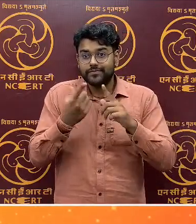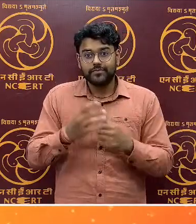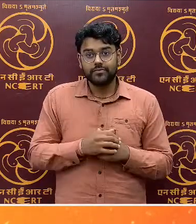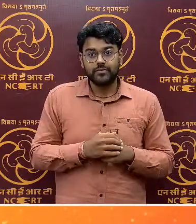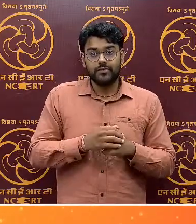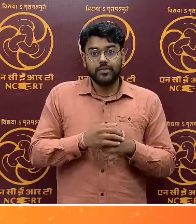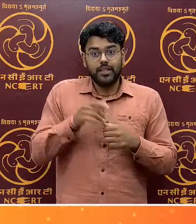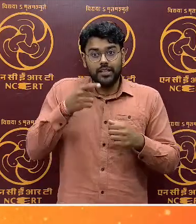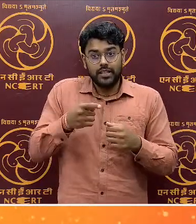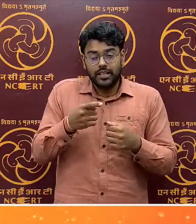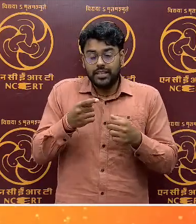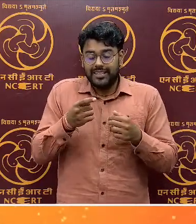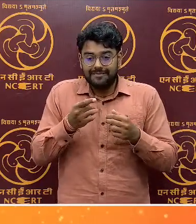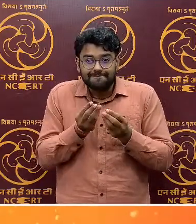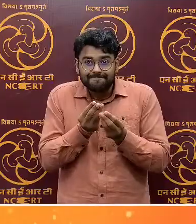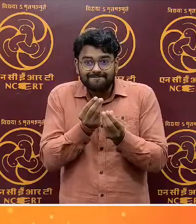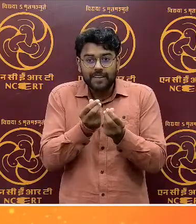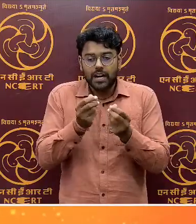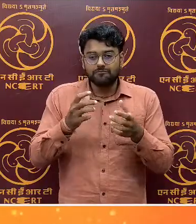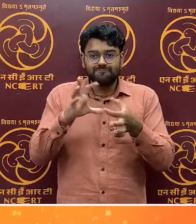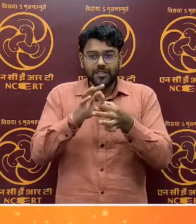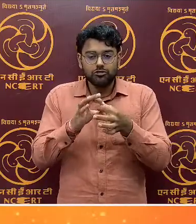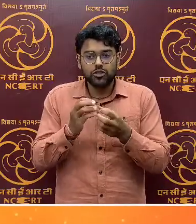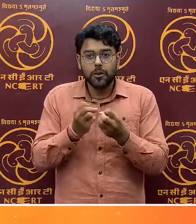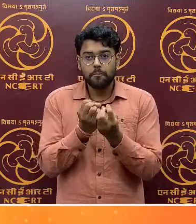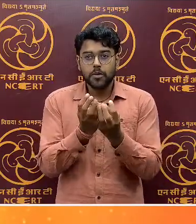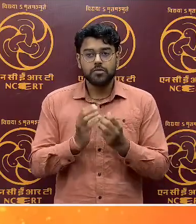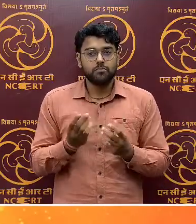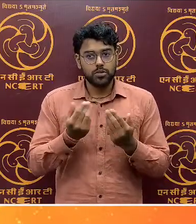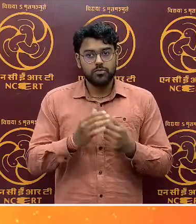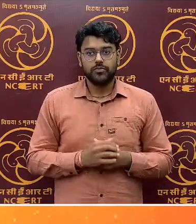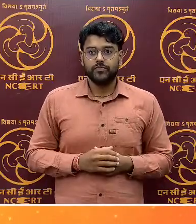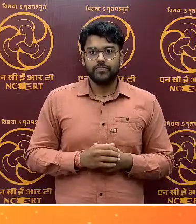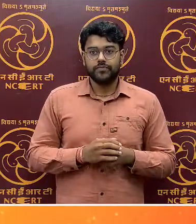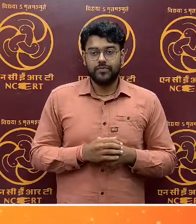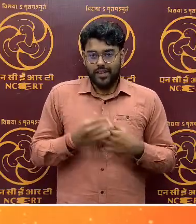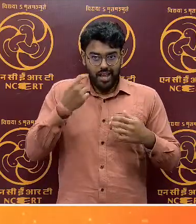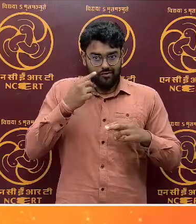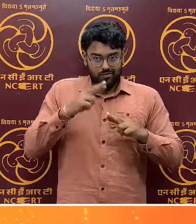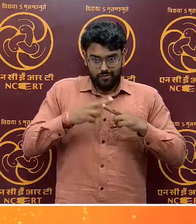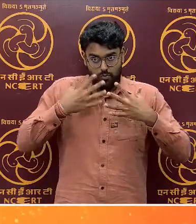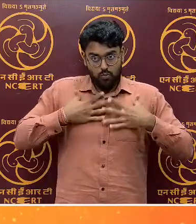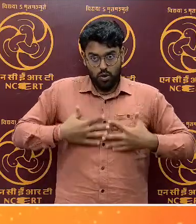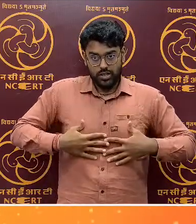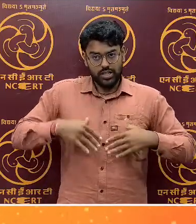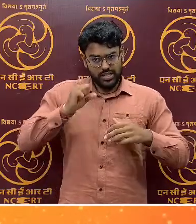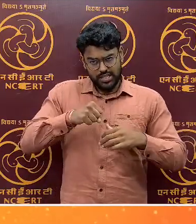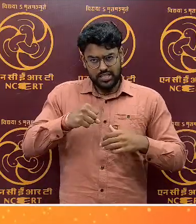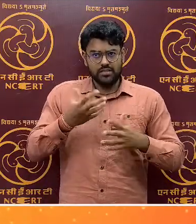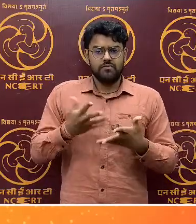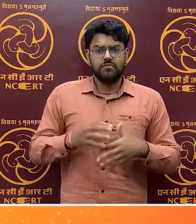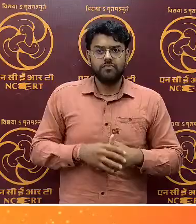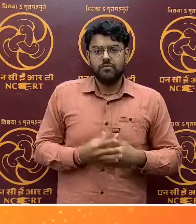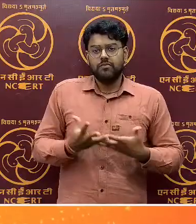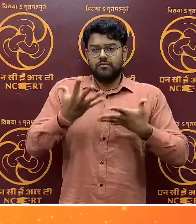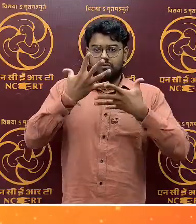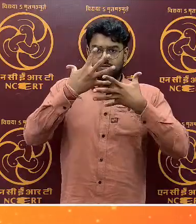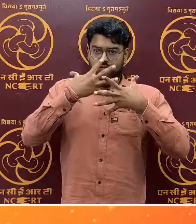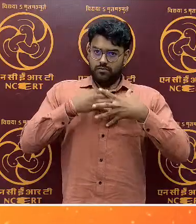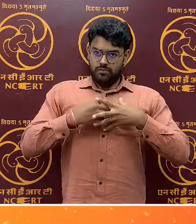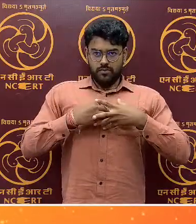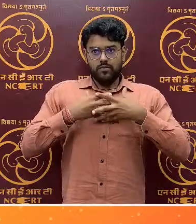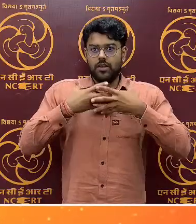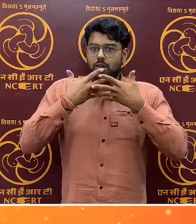should respire. Yes. Now, if we talk of our body, yes, we do respiration, we inhale and